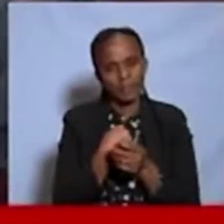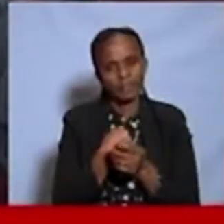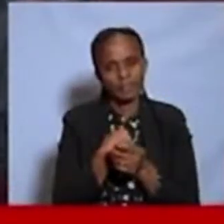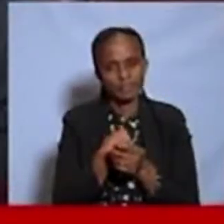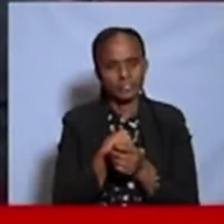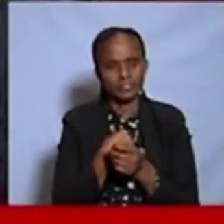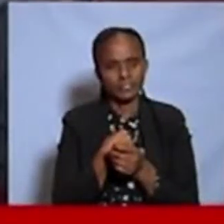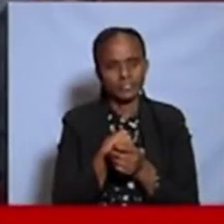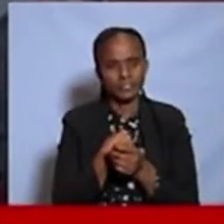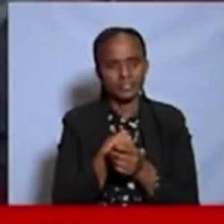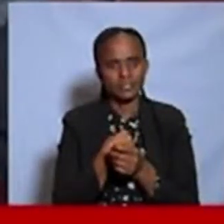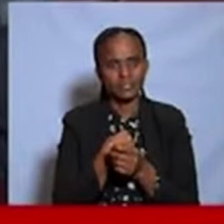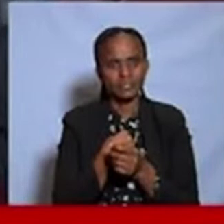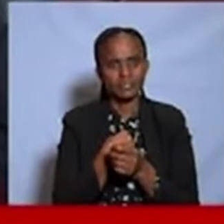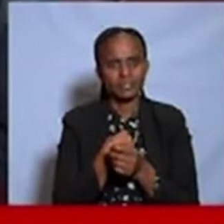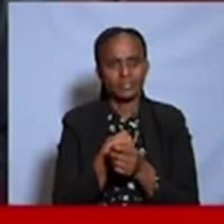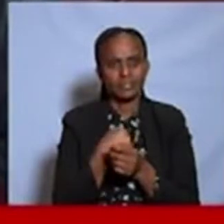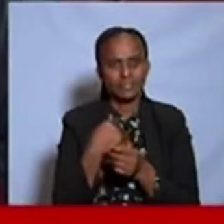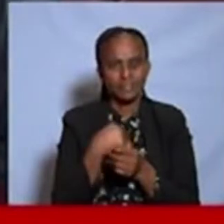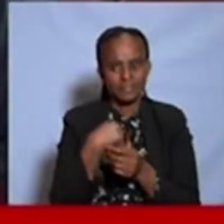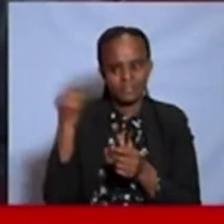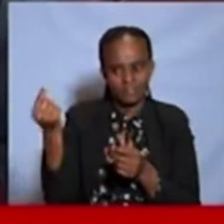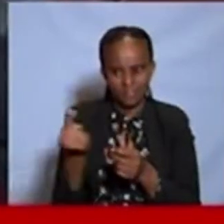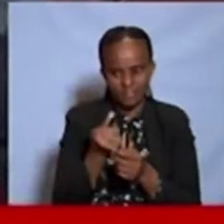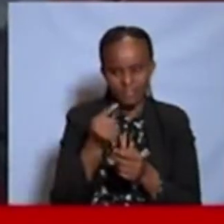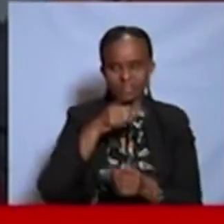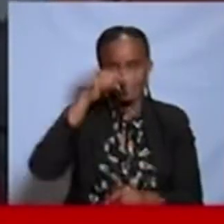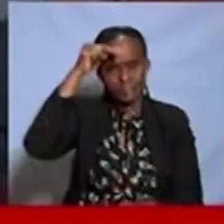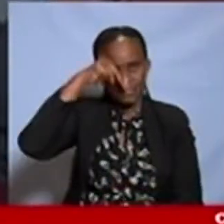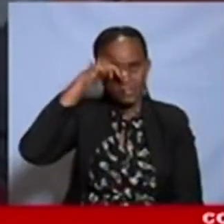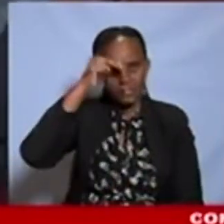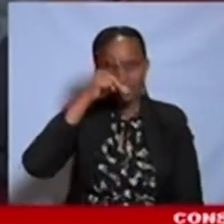I came to Namwala in 2016.